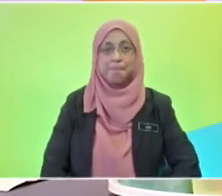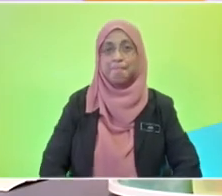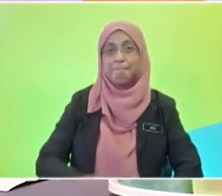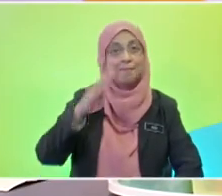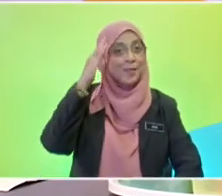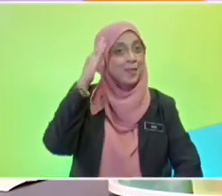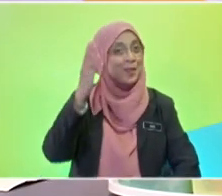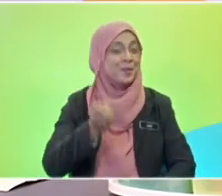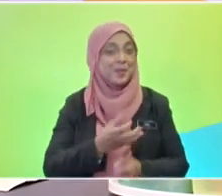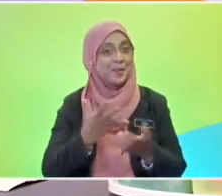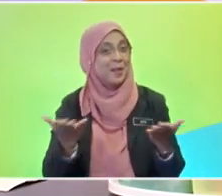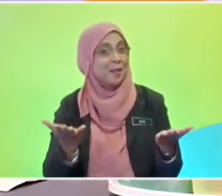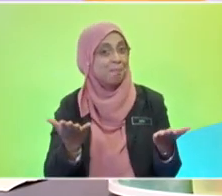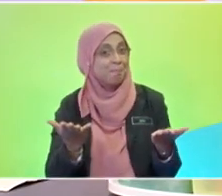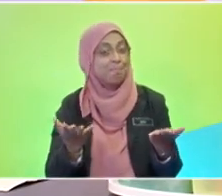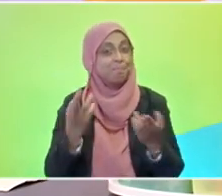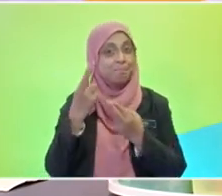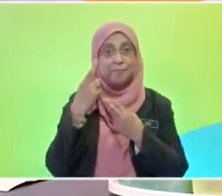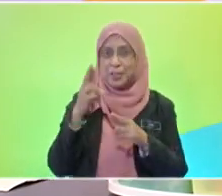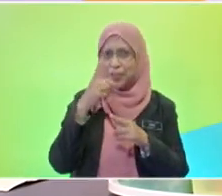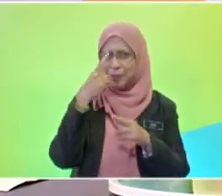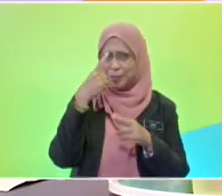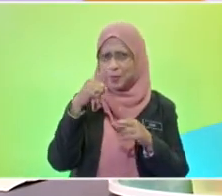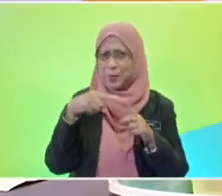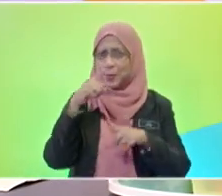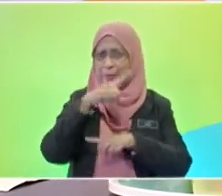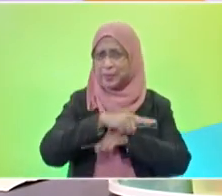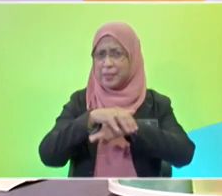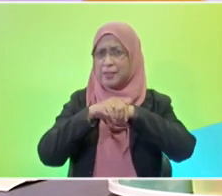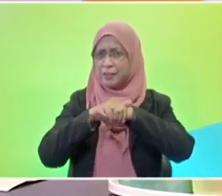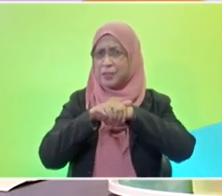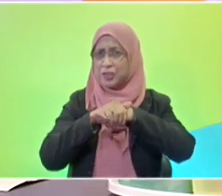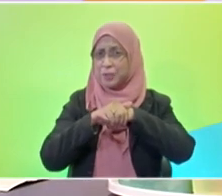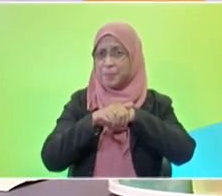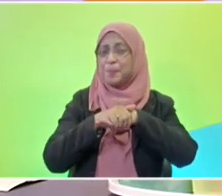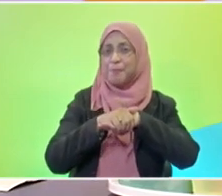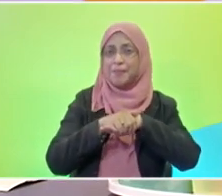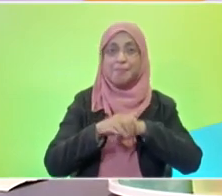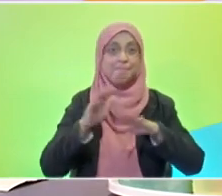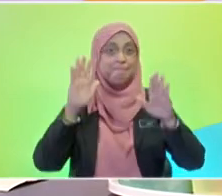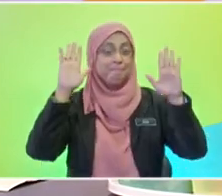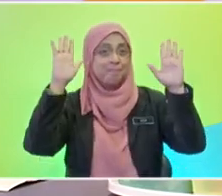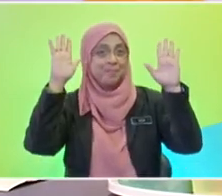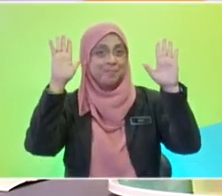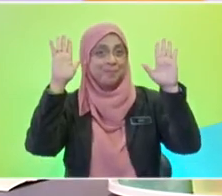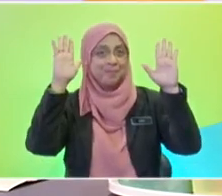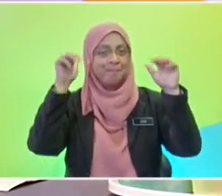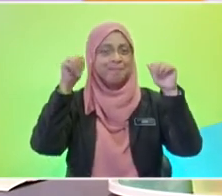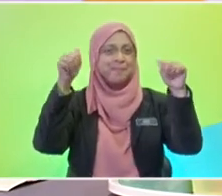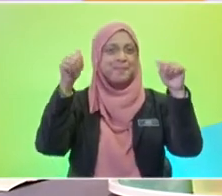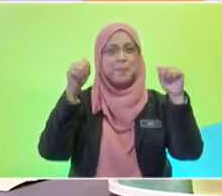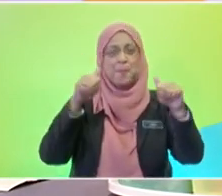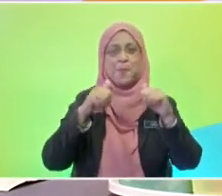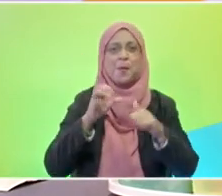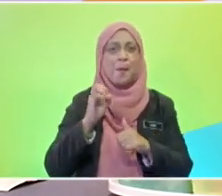Hello everyone. Are you ready for today's English lesson? If you're ready, raise your hands. Yay!